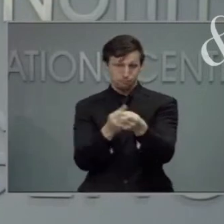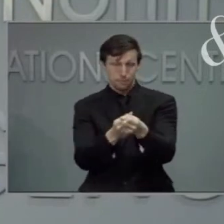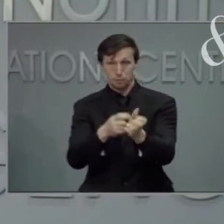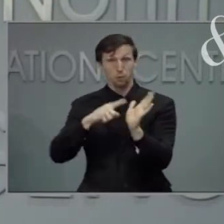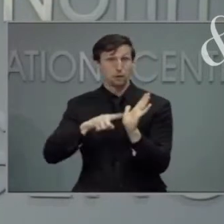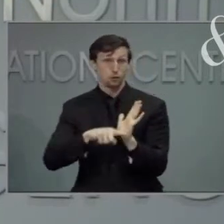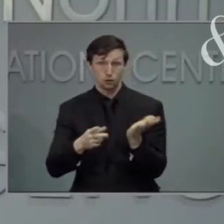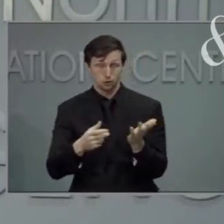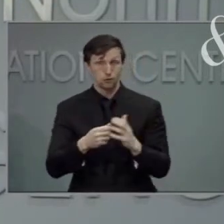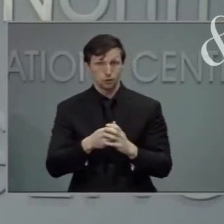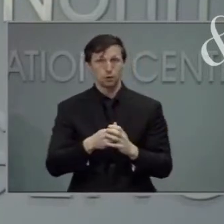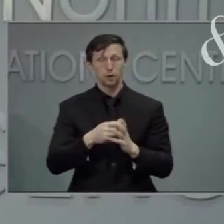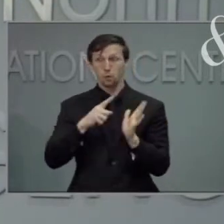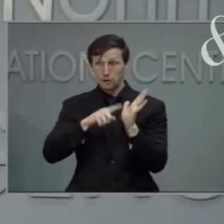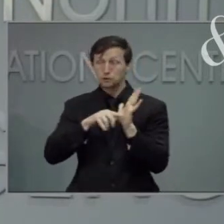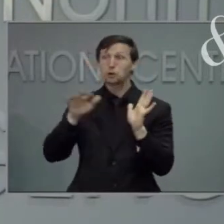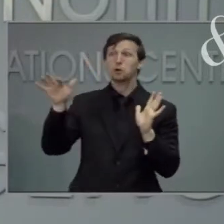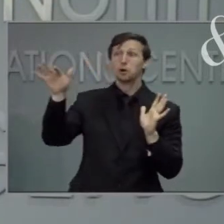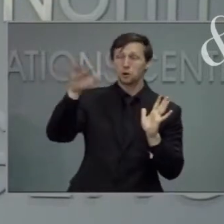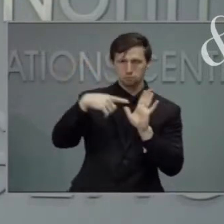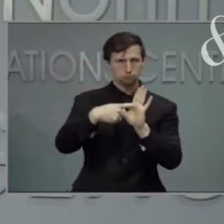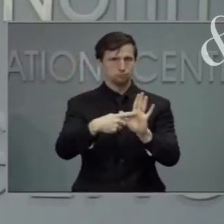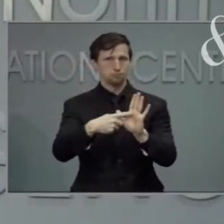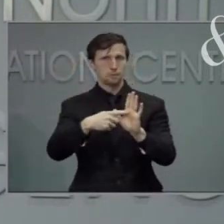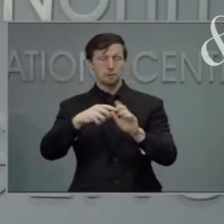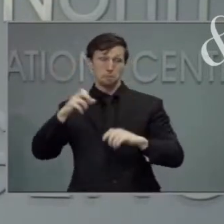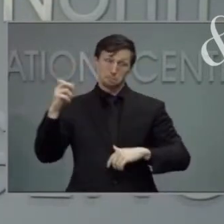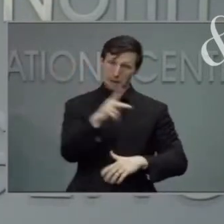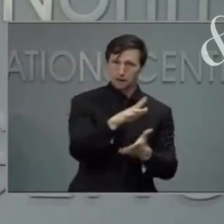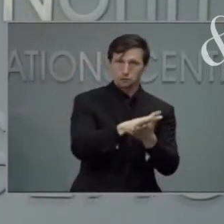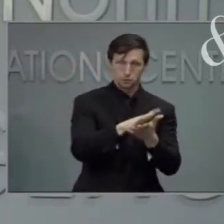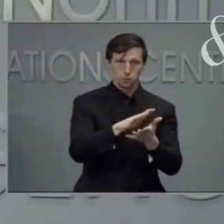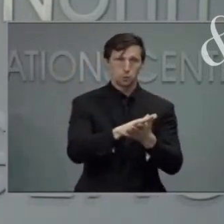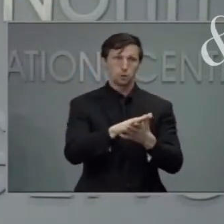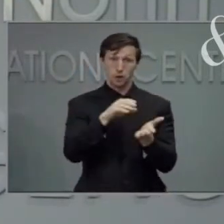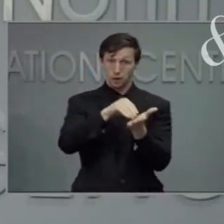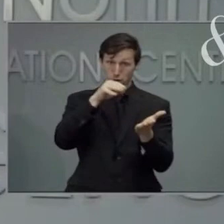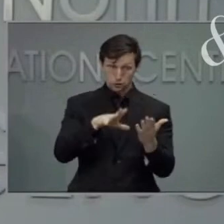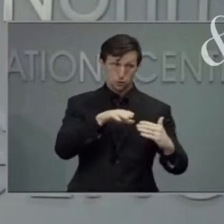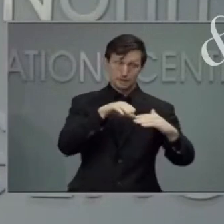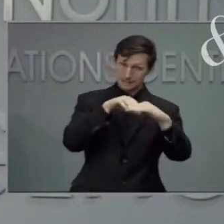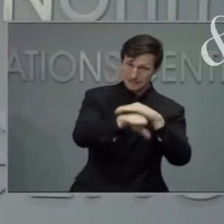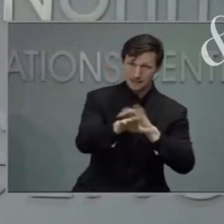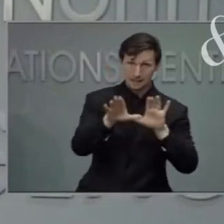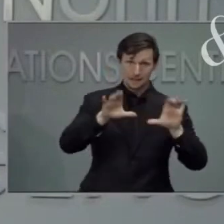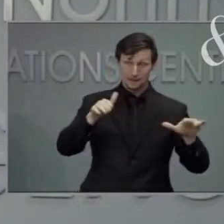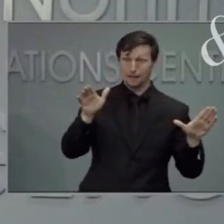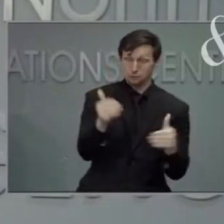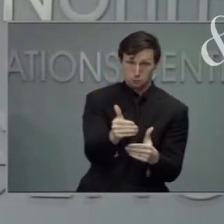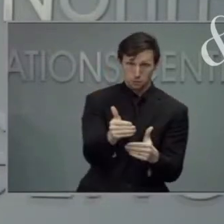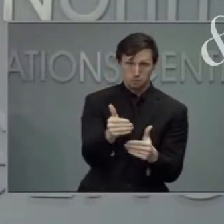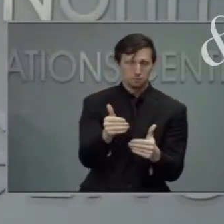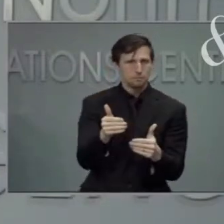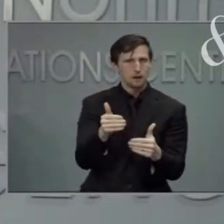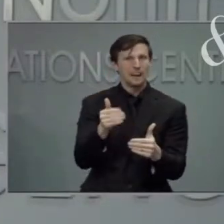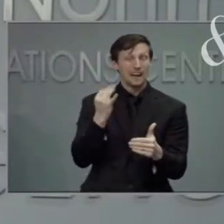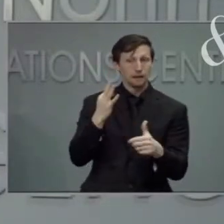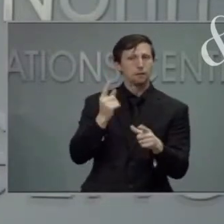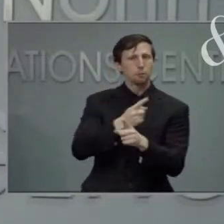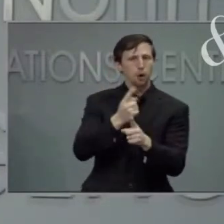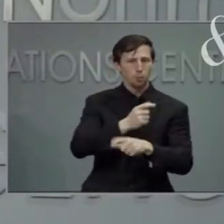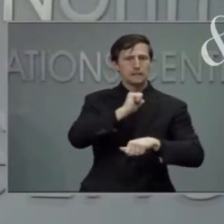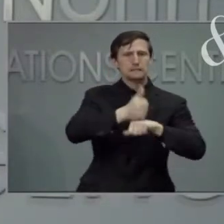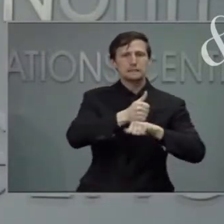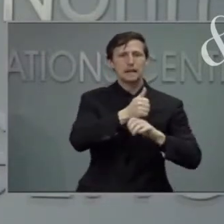that going back to school and getting students in the classroom can be done safely with the appropriate